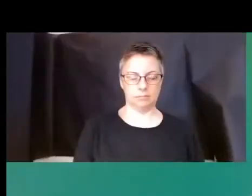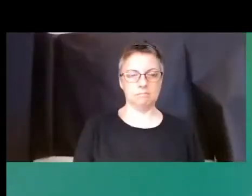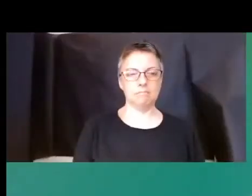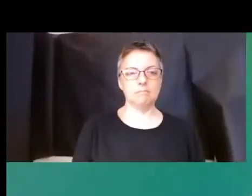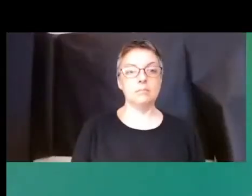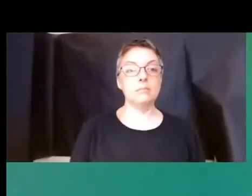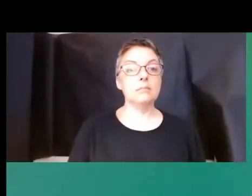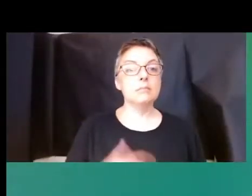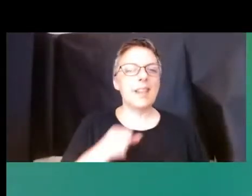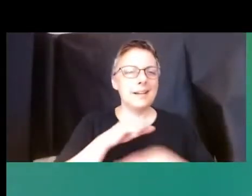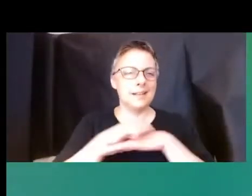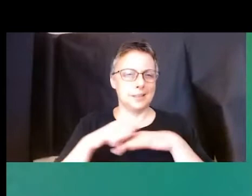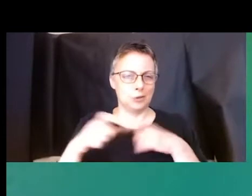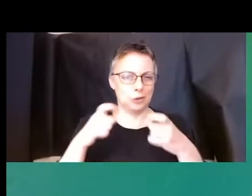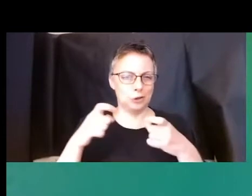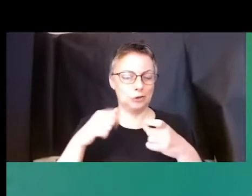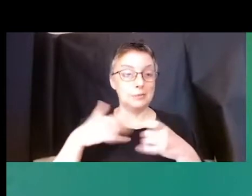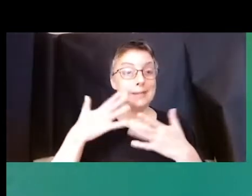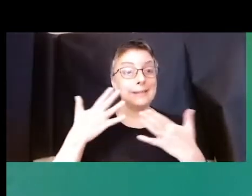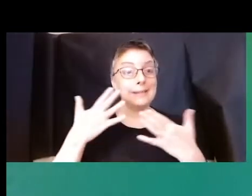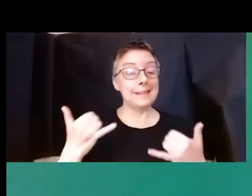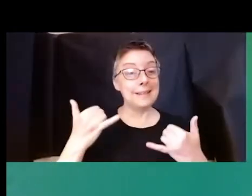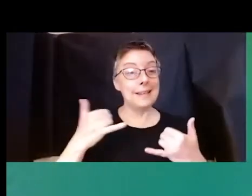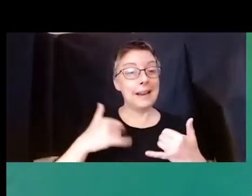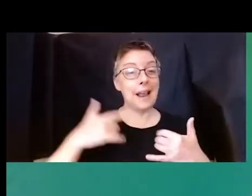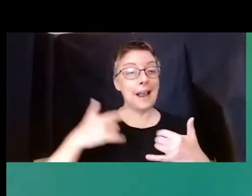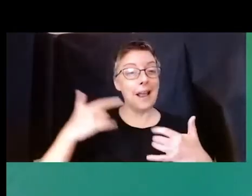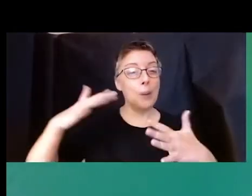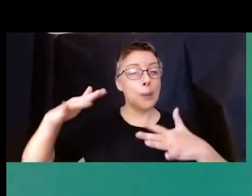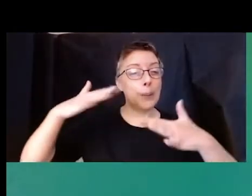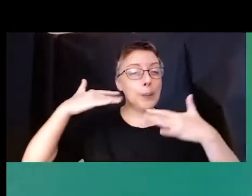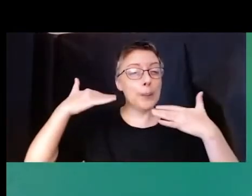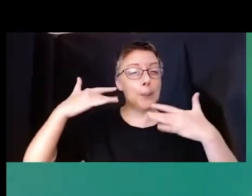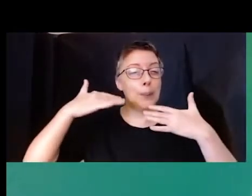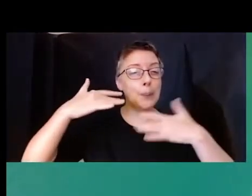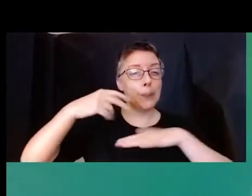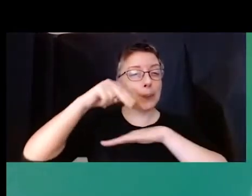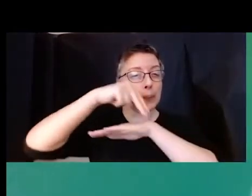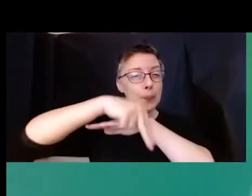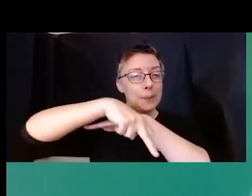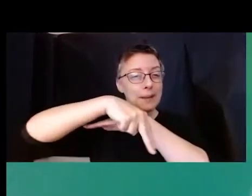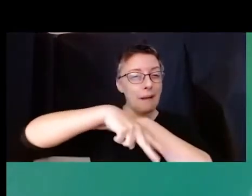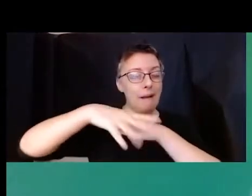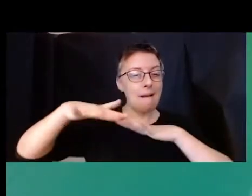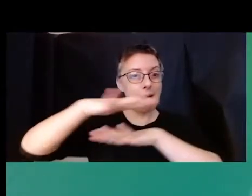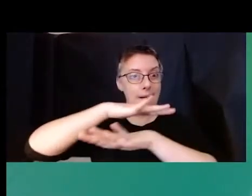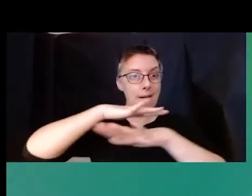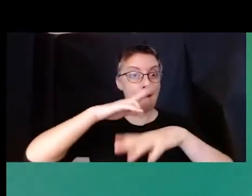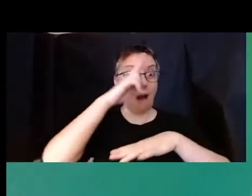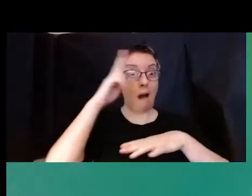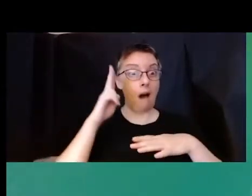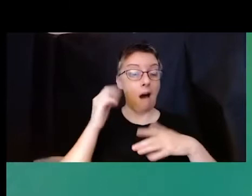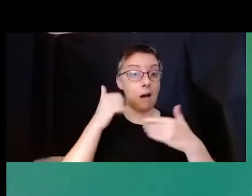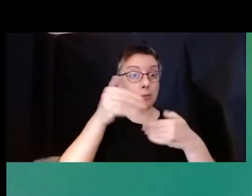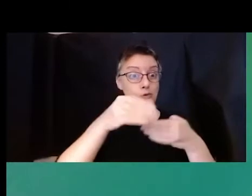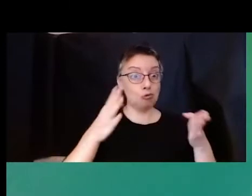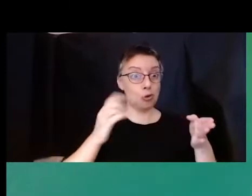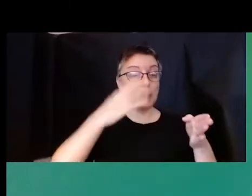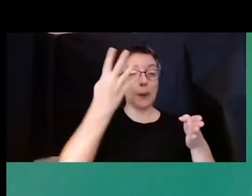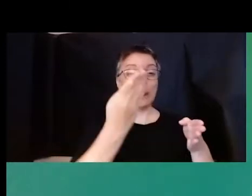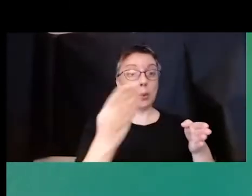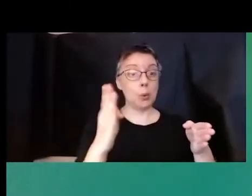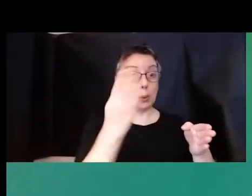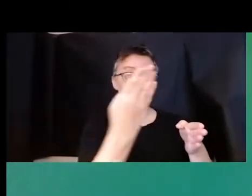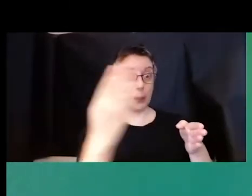The cool midnight air stirs the privacy curtain dividing the hospital room from the room's door. 21-year-old